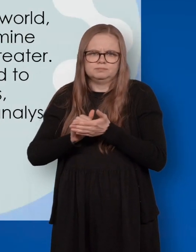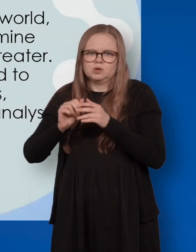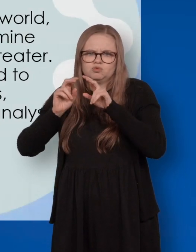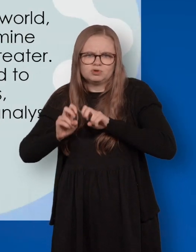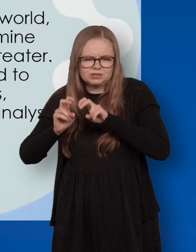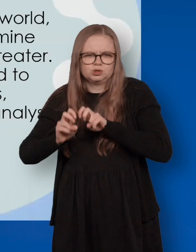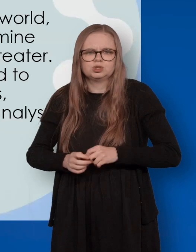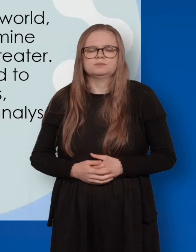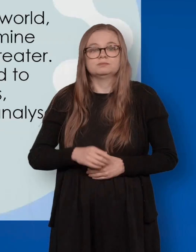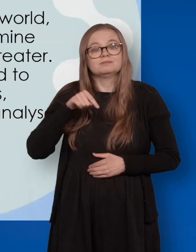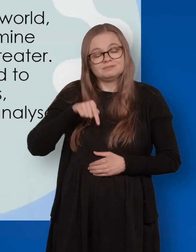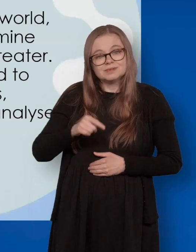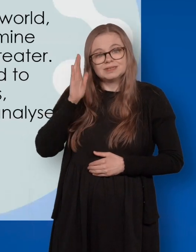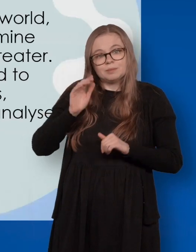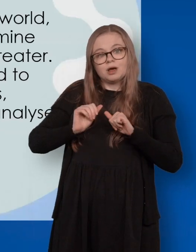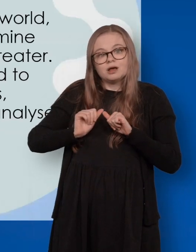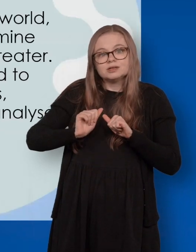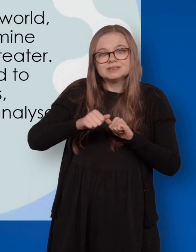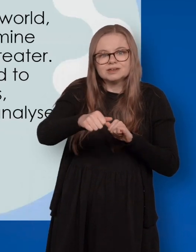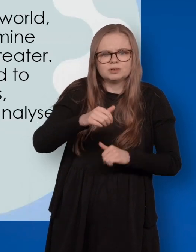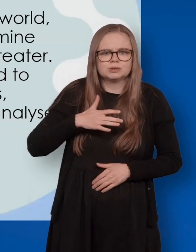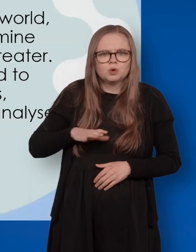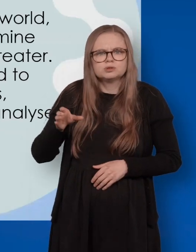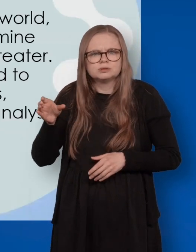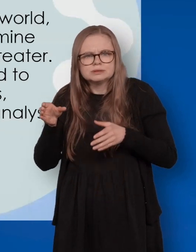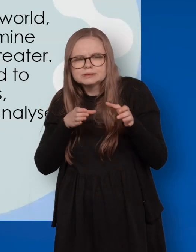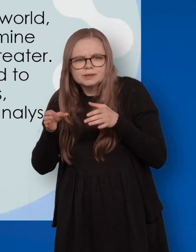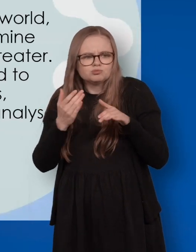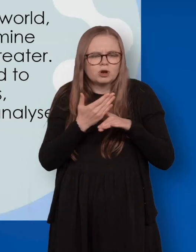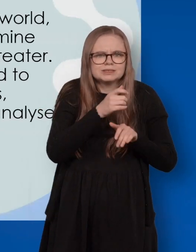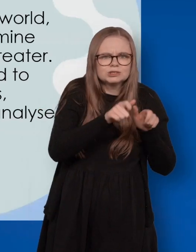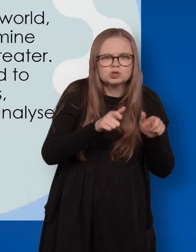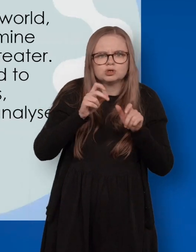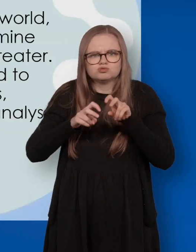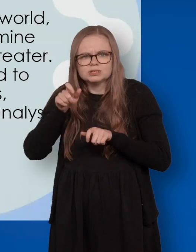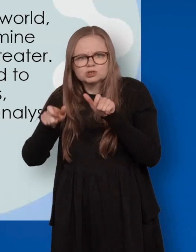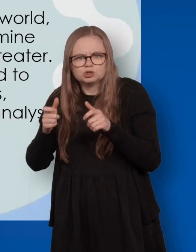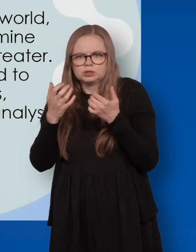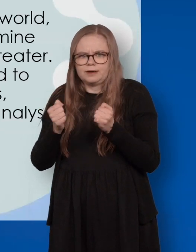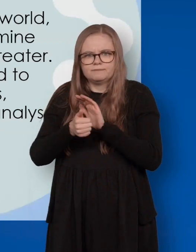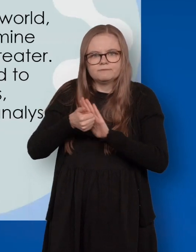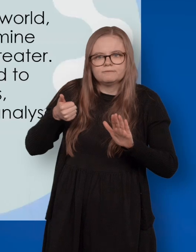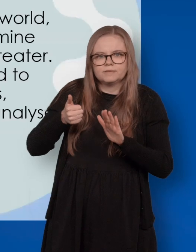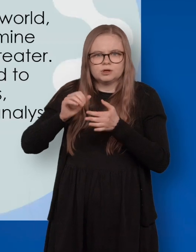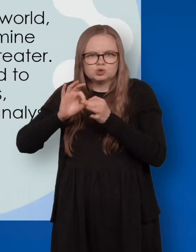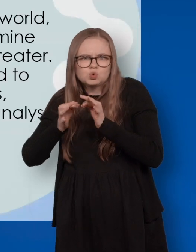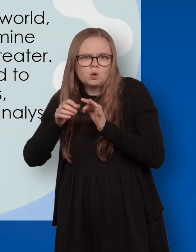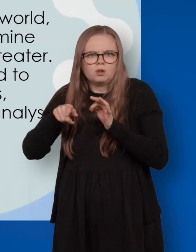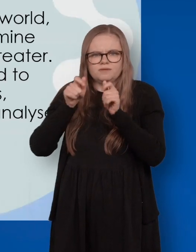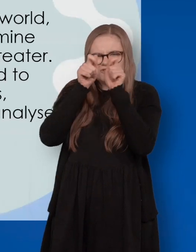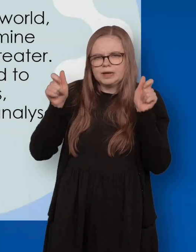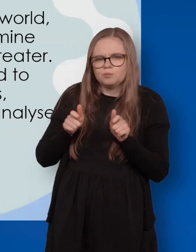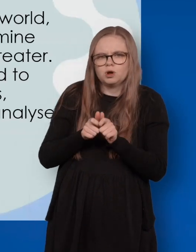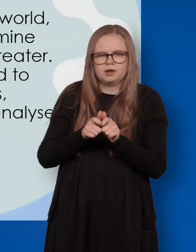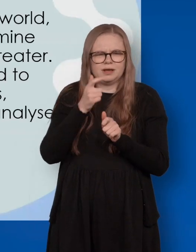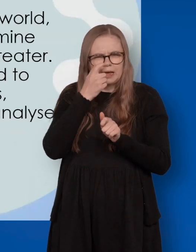Methods Seminar Series is dedicated to equipping researchers and practitioners with the tools, frameworks, and approaches necessary